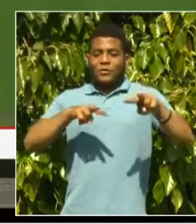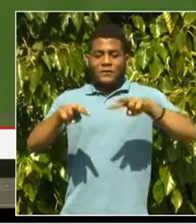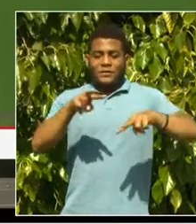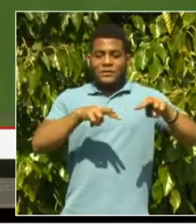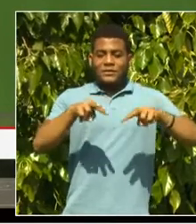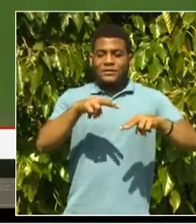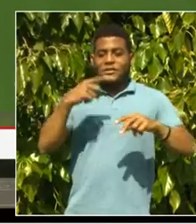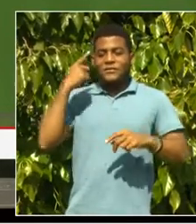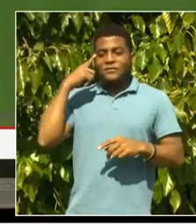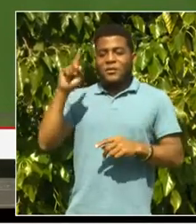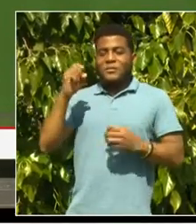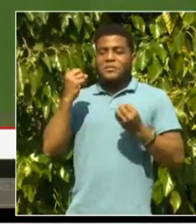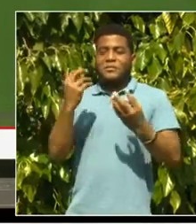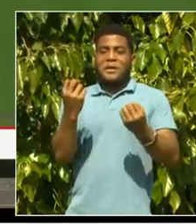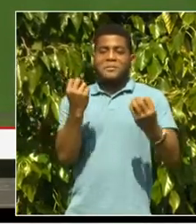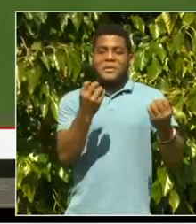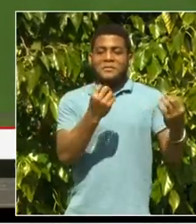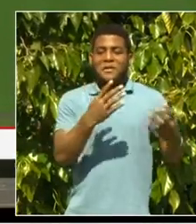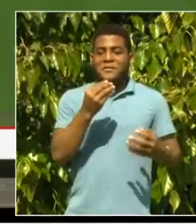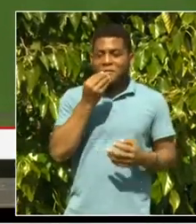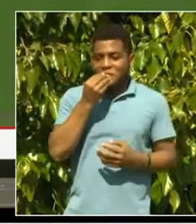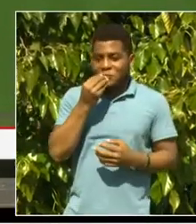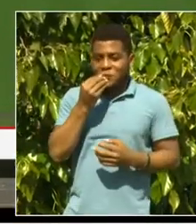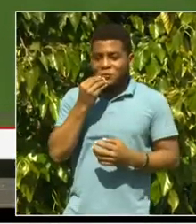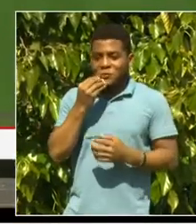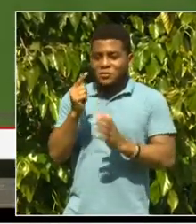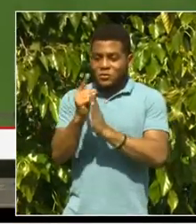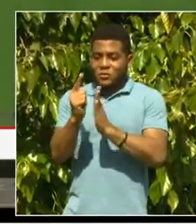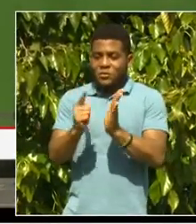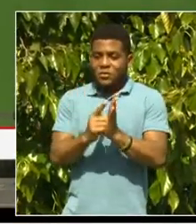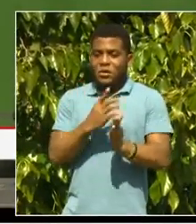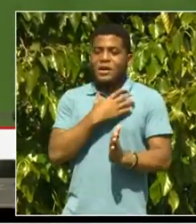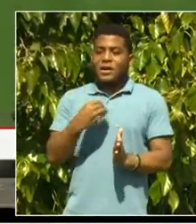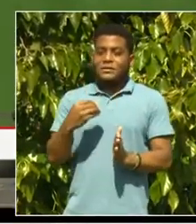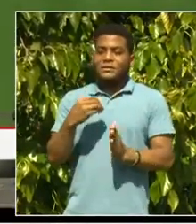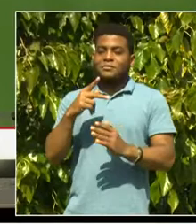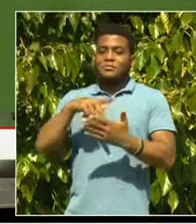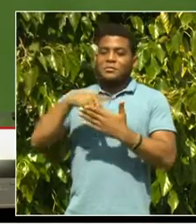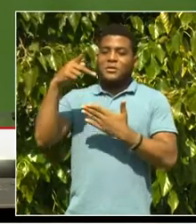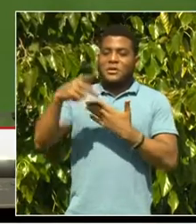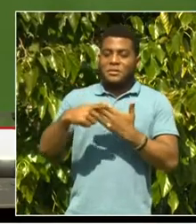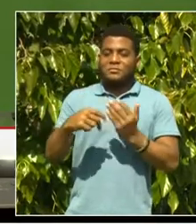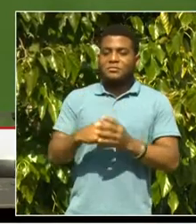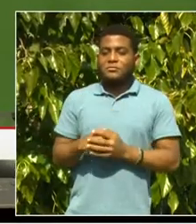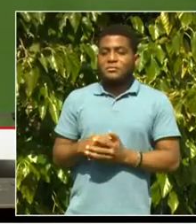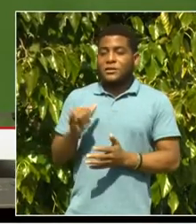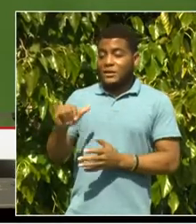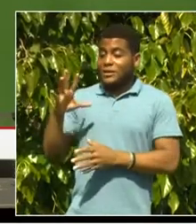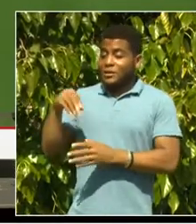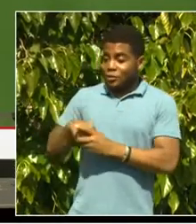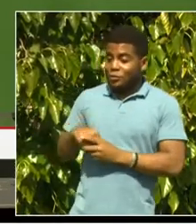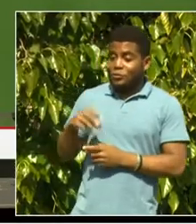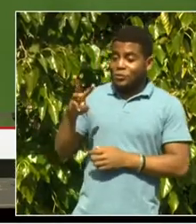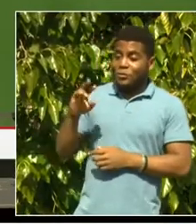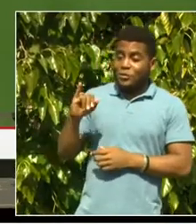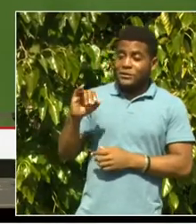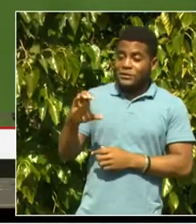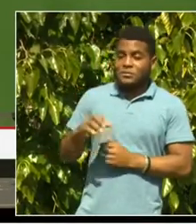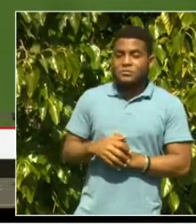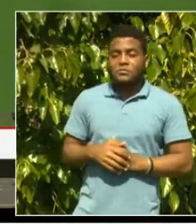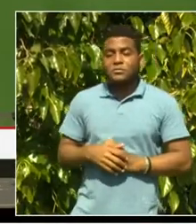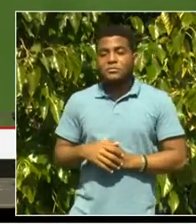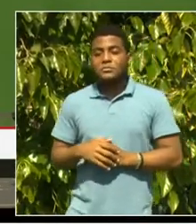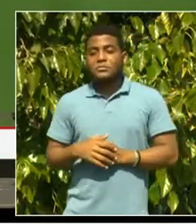access initiatives, including DC WIC. It truly takes a village to